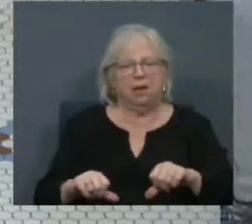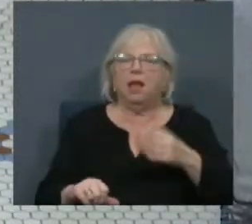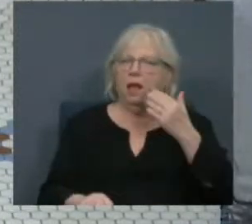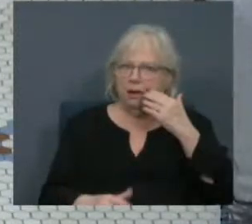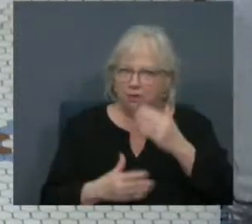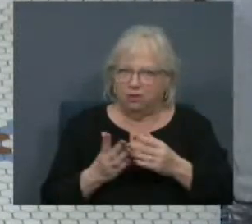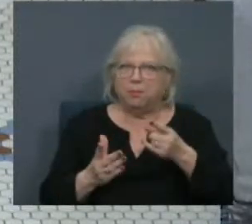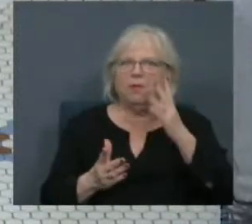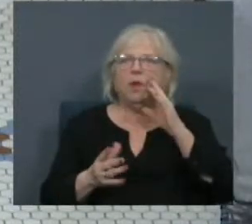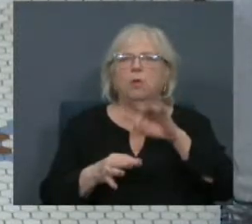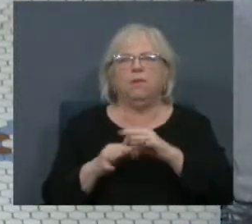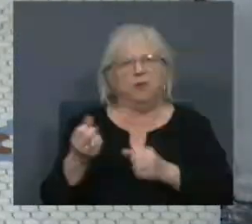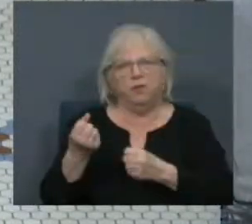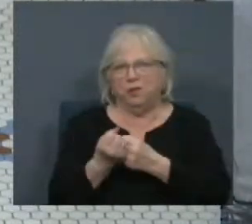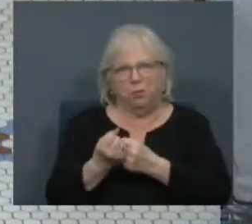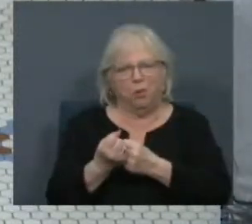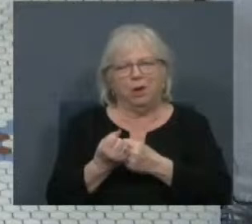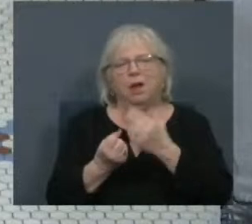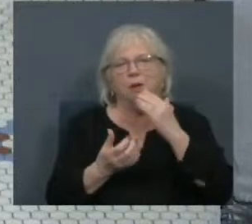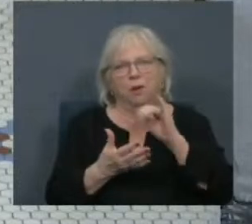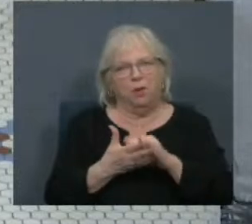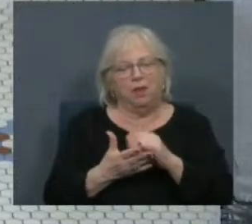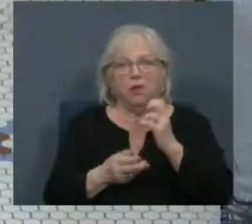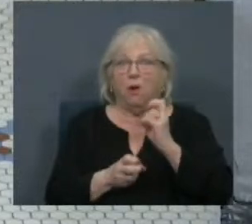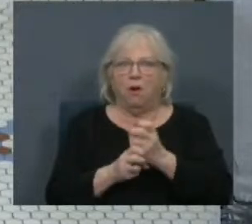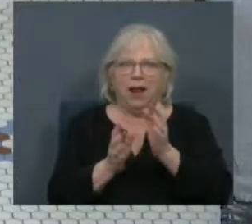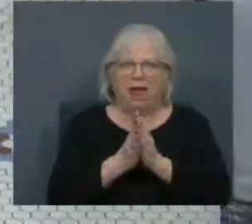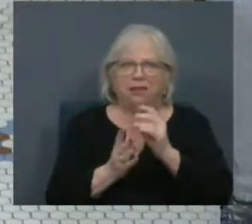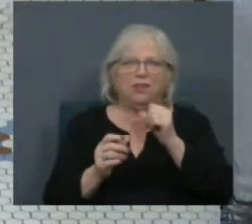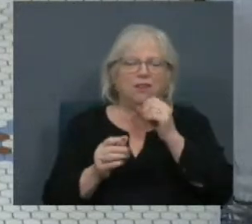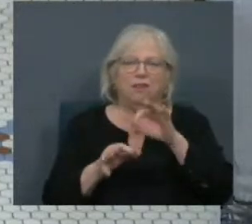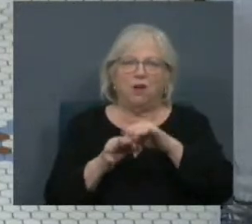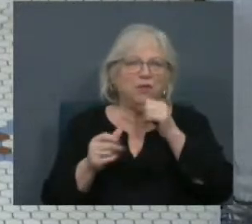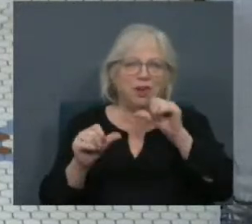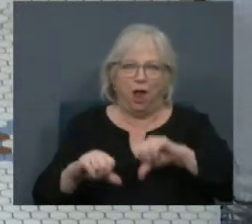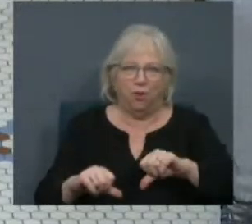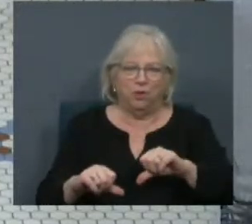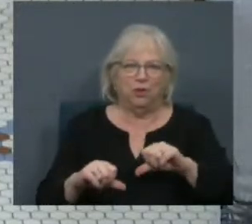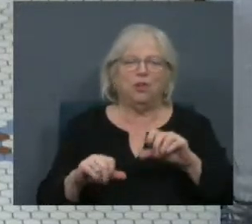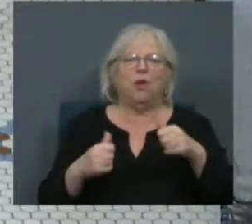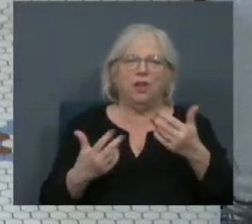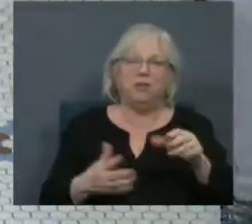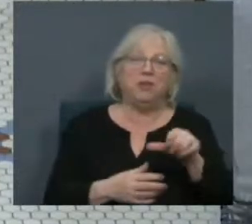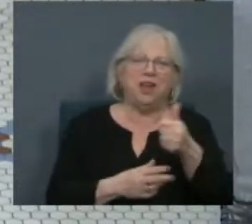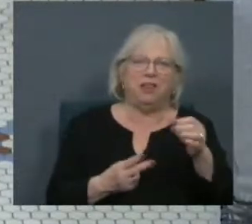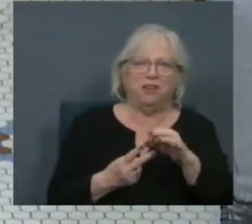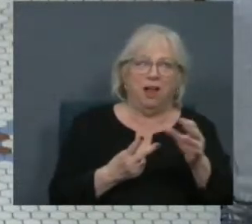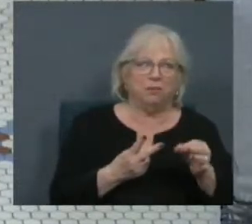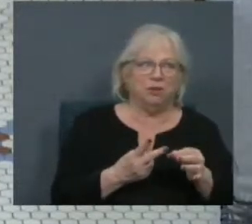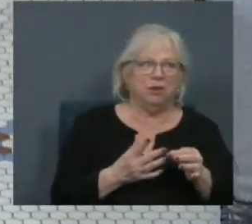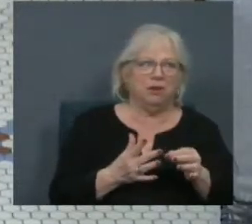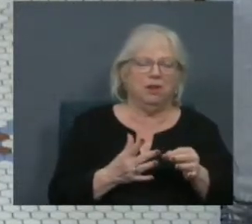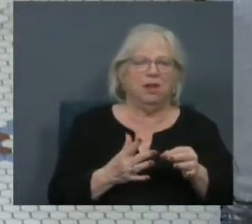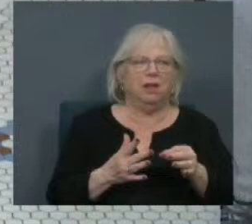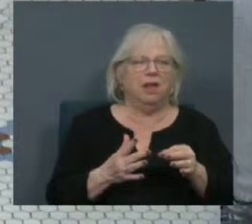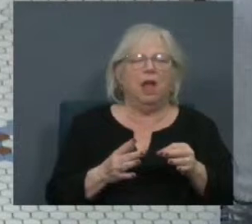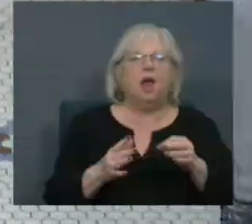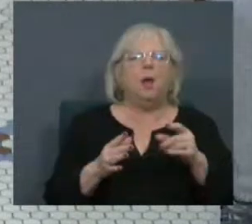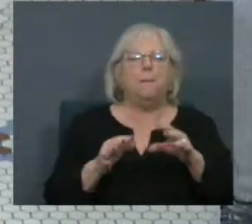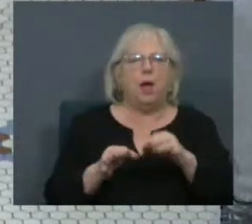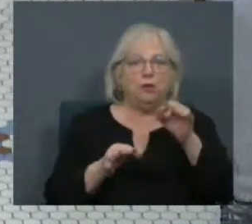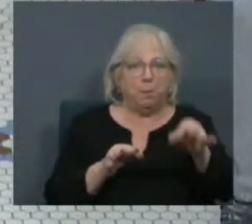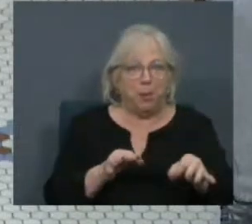that. I know that's a hard ask. So I'm going to give you another option. Move to